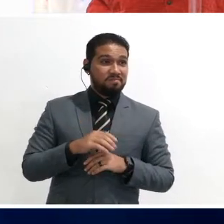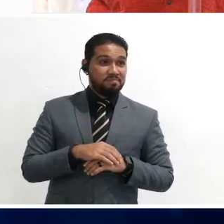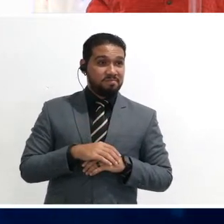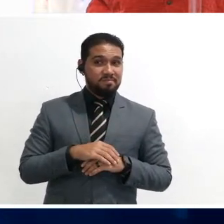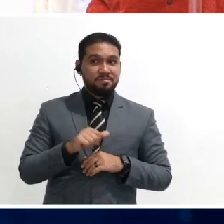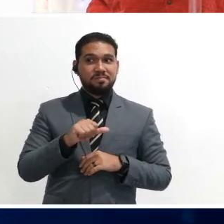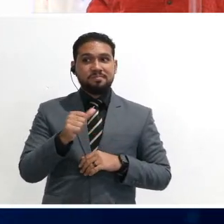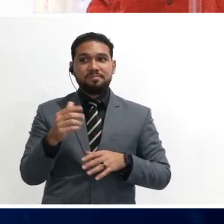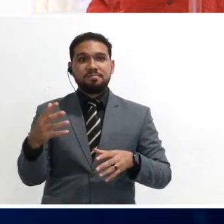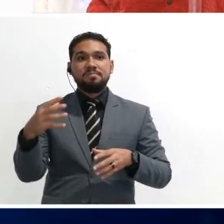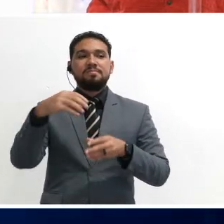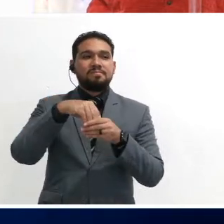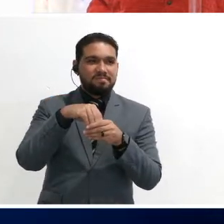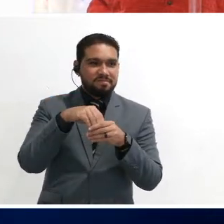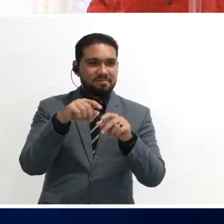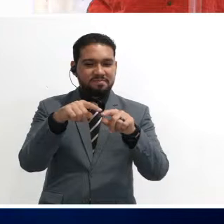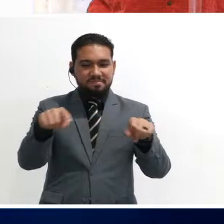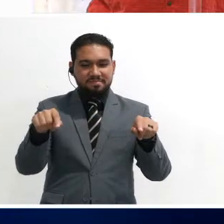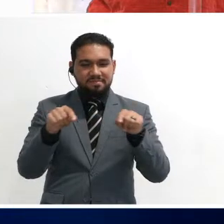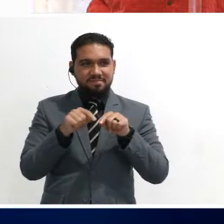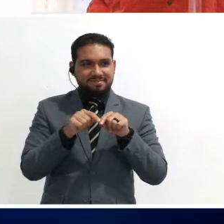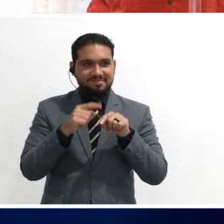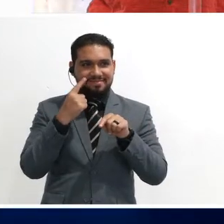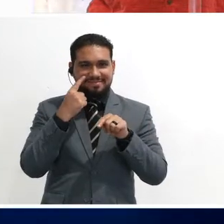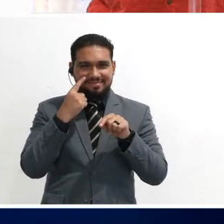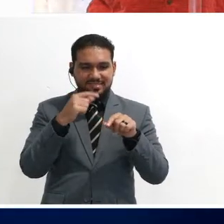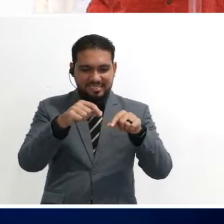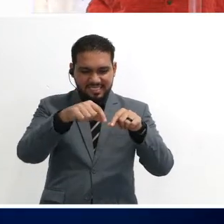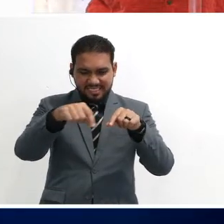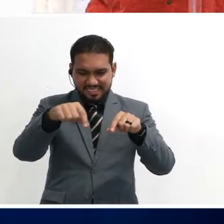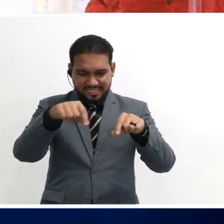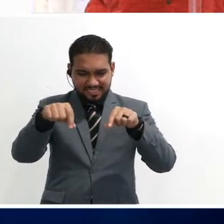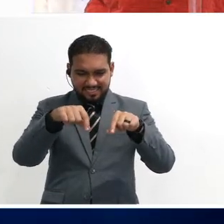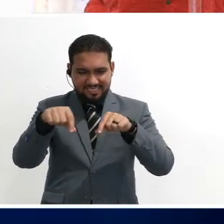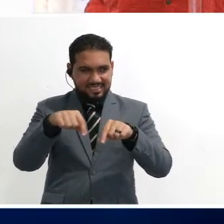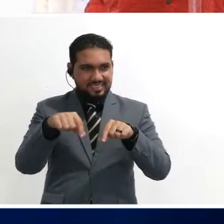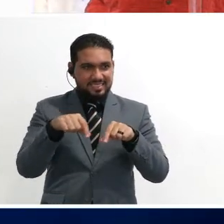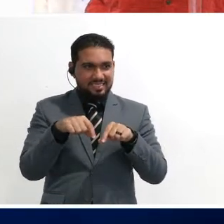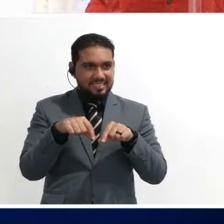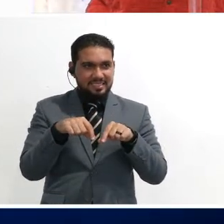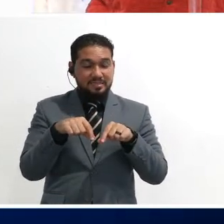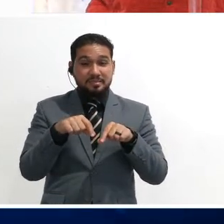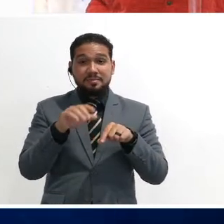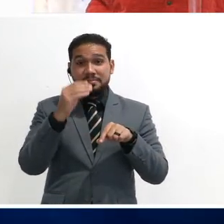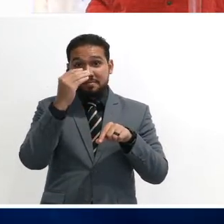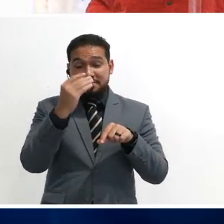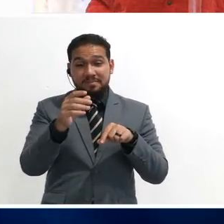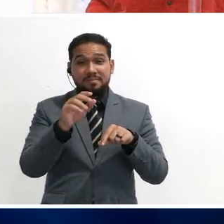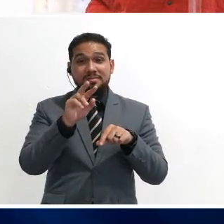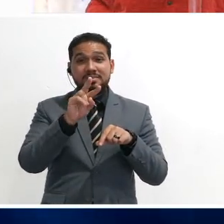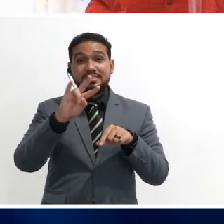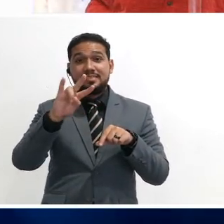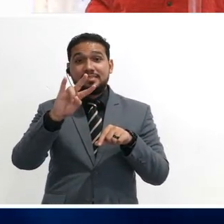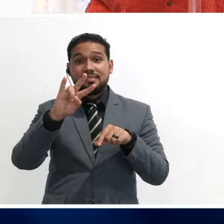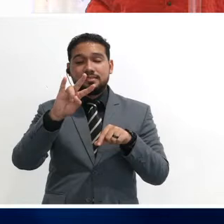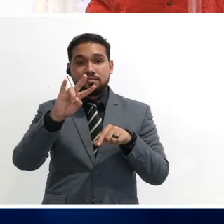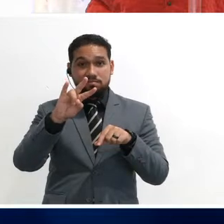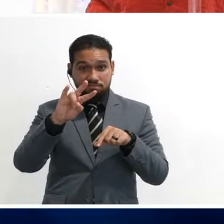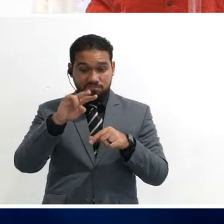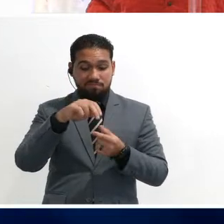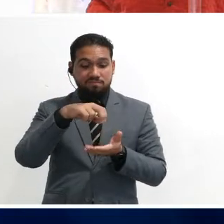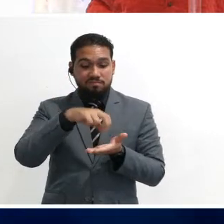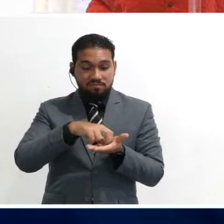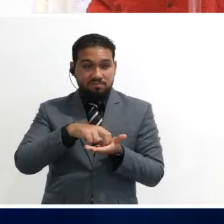of these front-end modules. So you see on the right there, 27 chips and 46 SMT passives all in